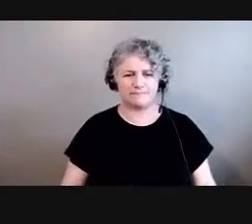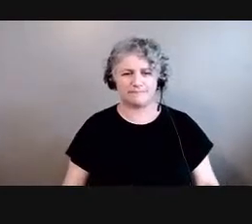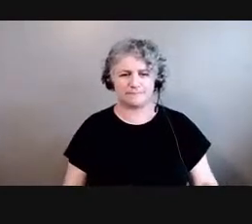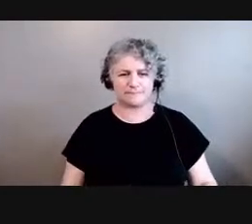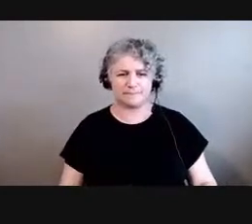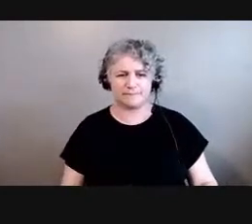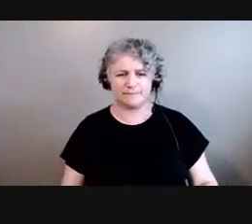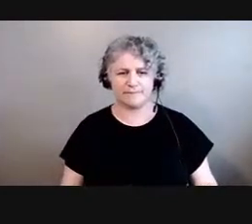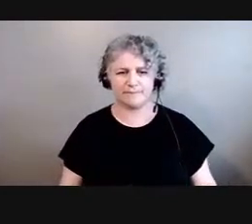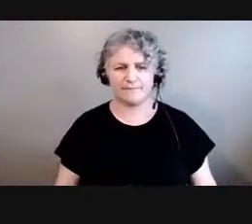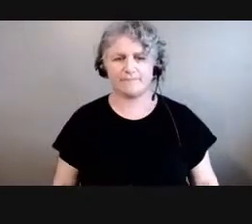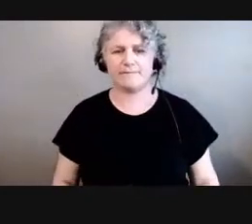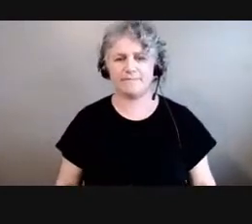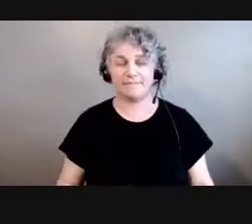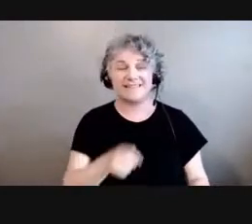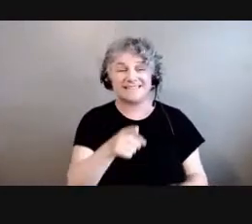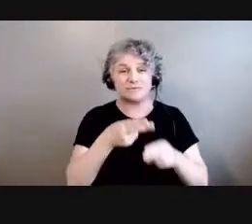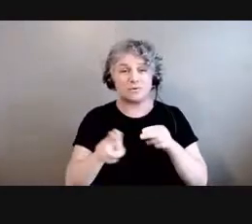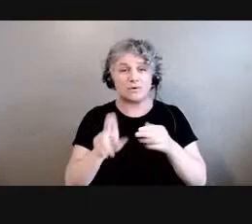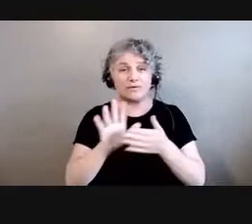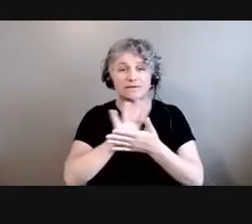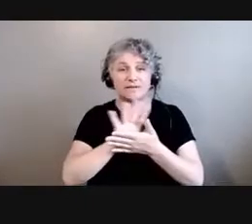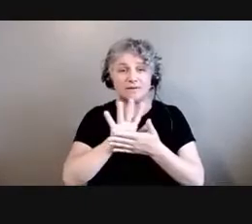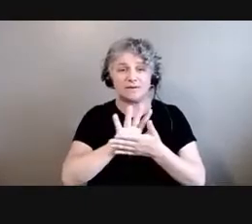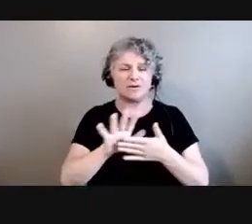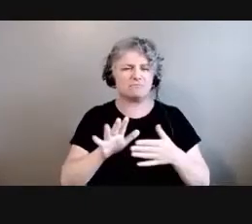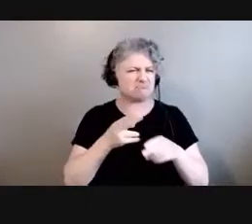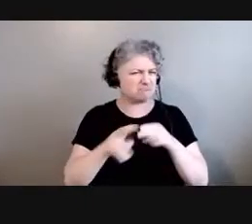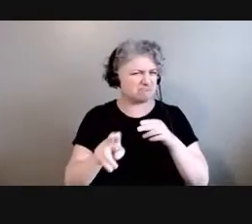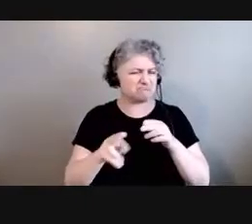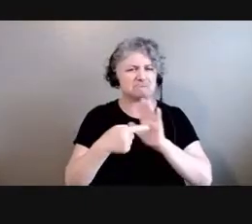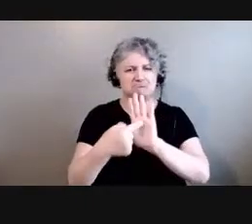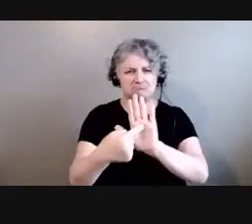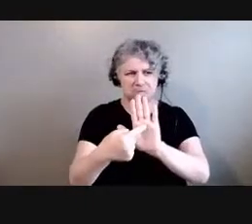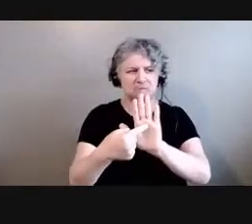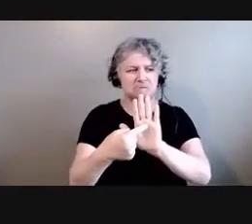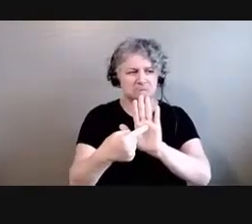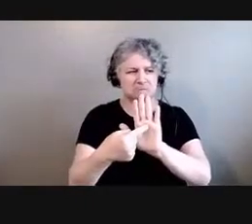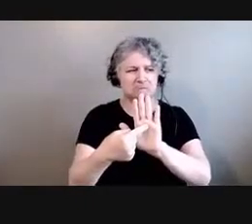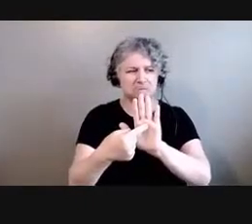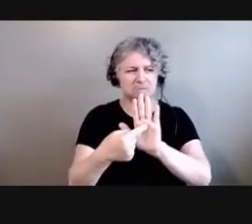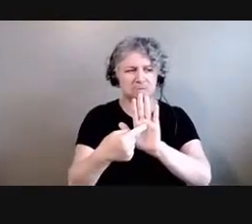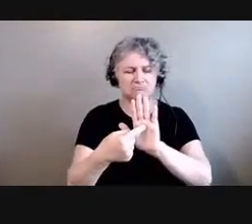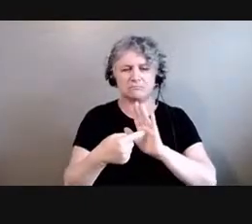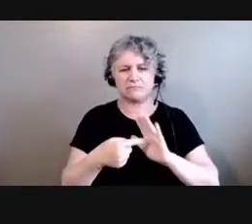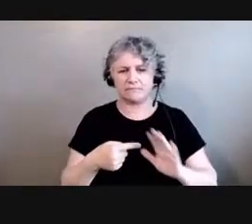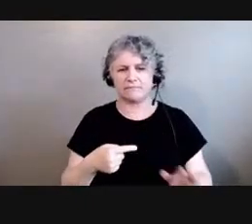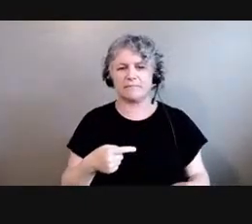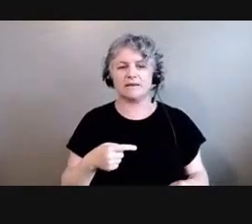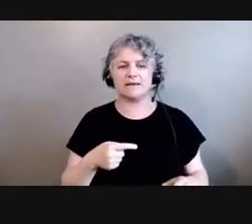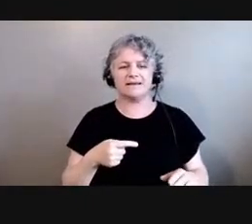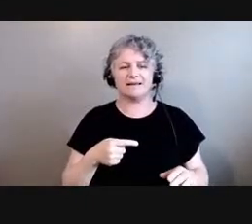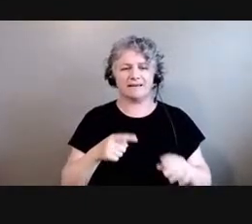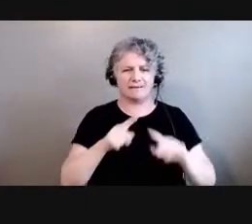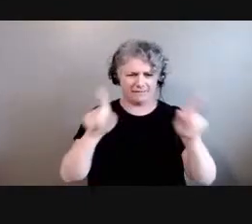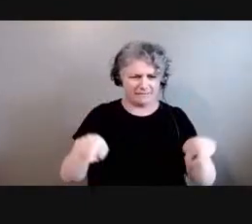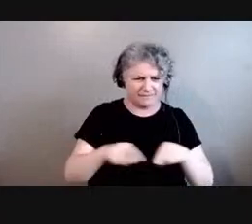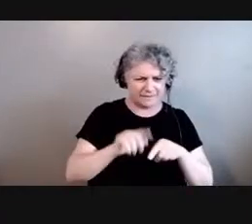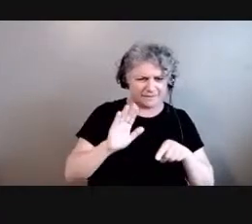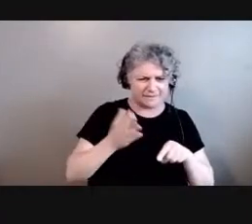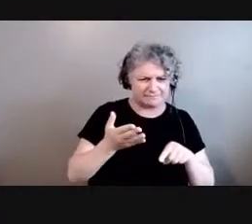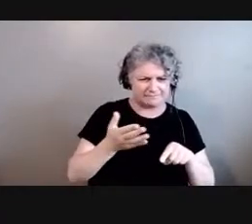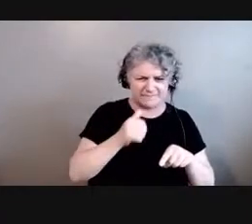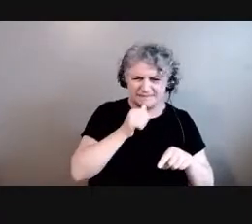We have a video here, which I will share the site for. It looks like it did not embed,